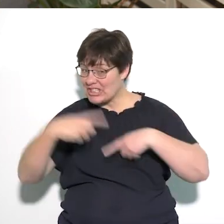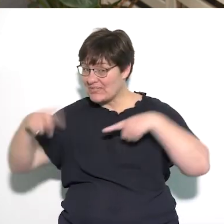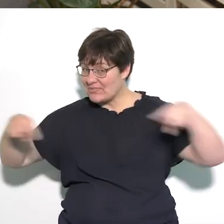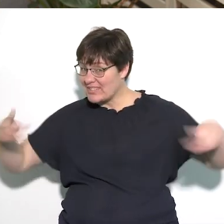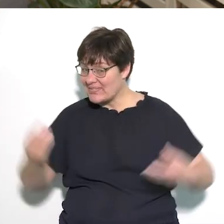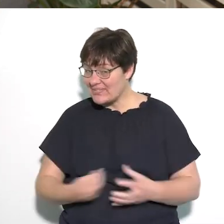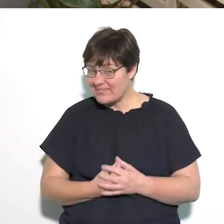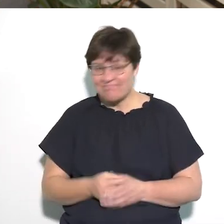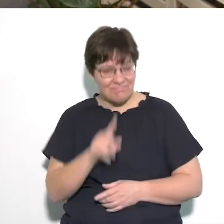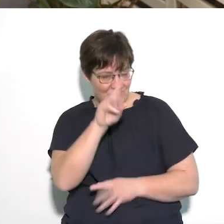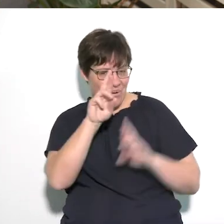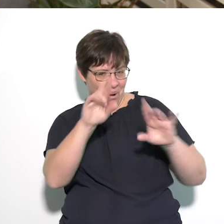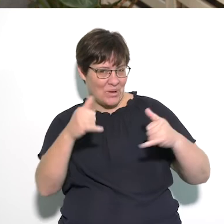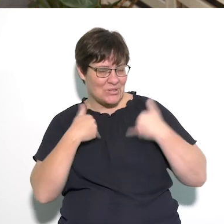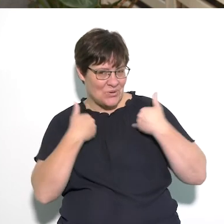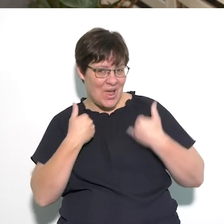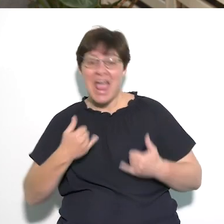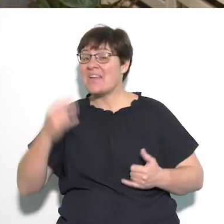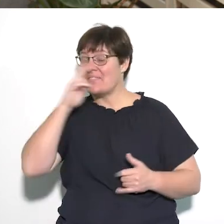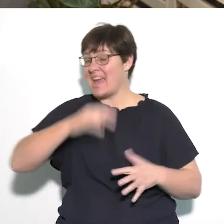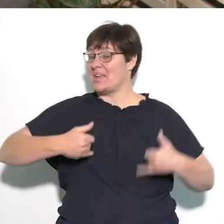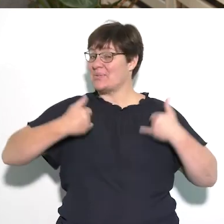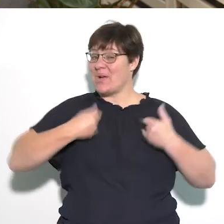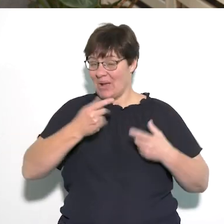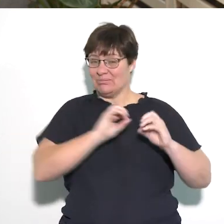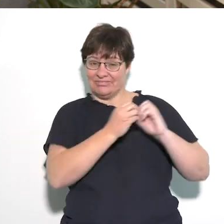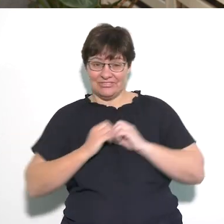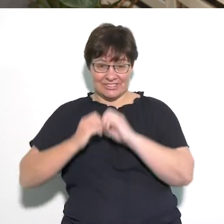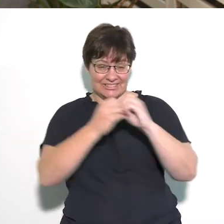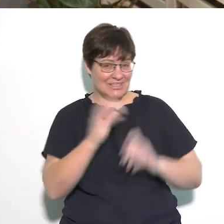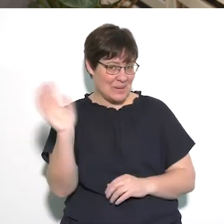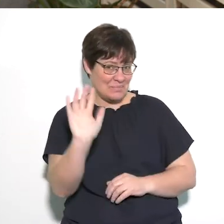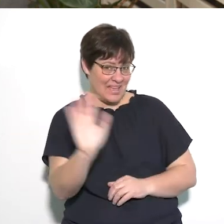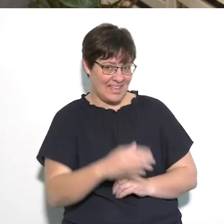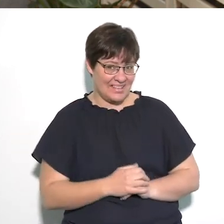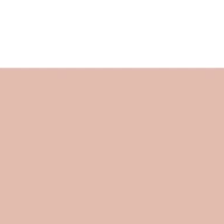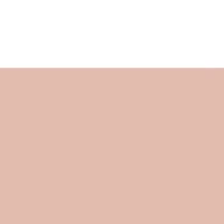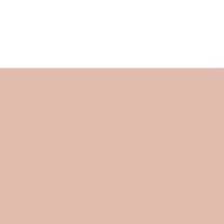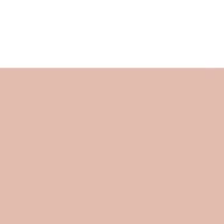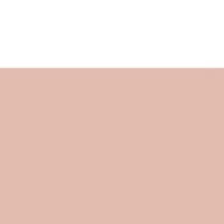So I hope you enjoyed that lesson, and I hope you have fun creating your sunflower art. Goodbye.